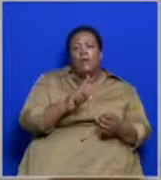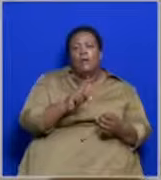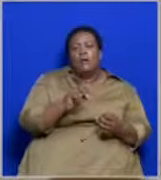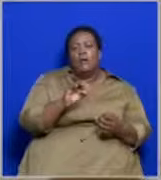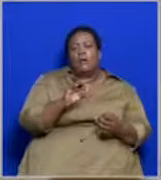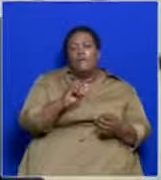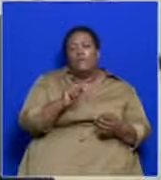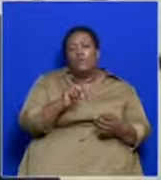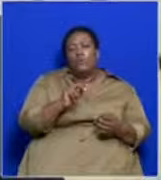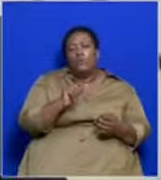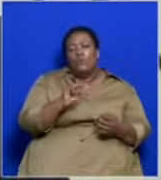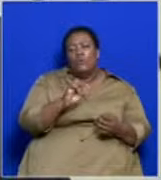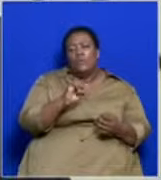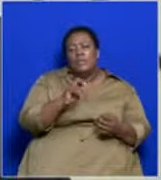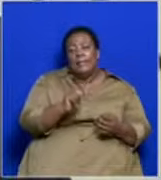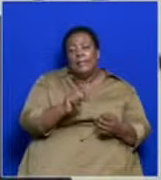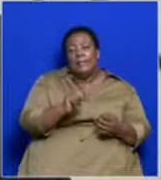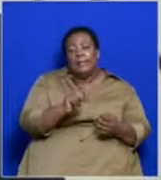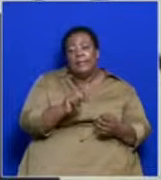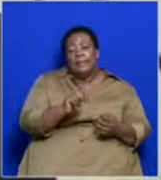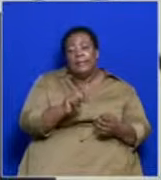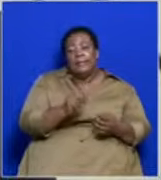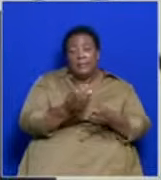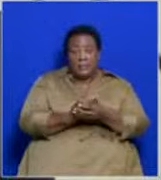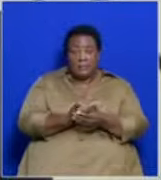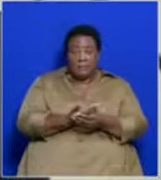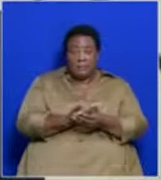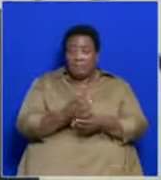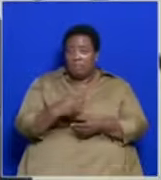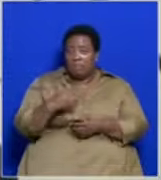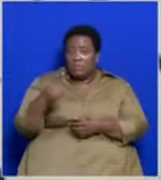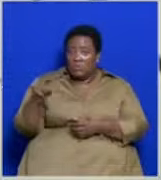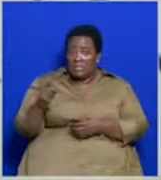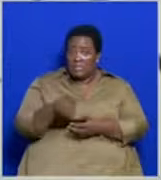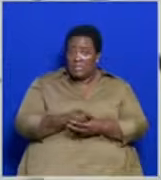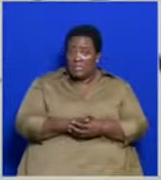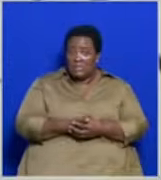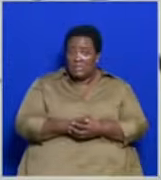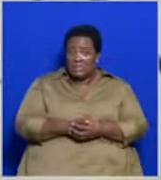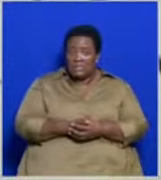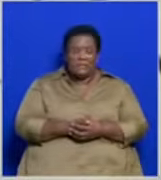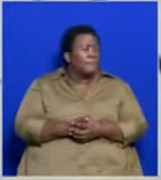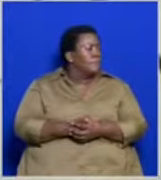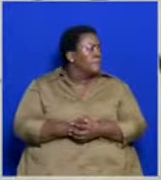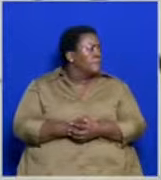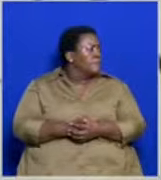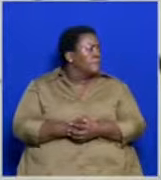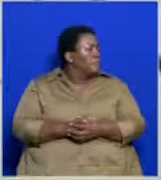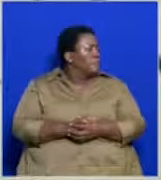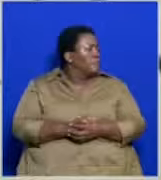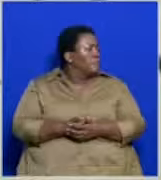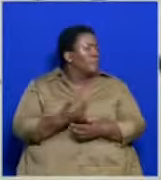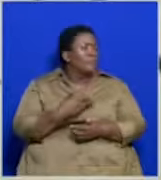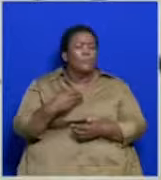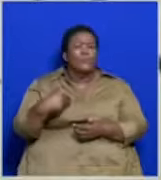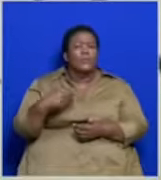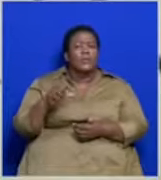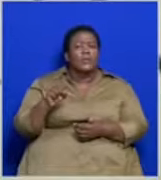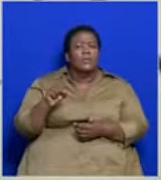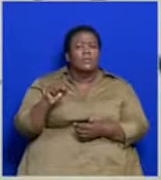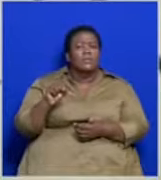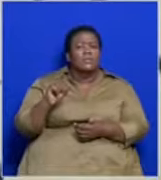Would I be correct? Well, Mr. Lo, if you look at the top of that same page, it